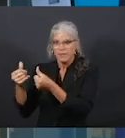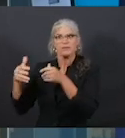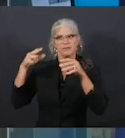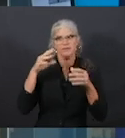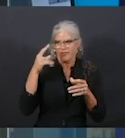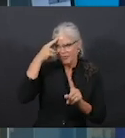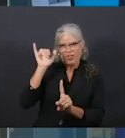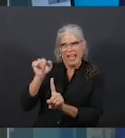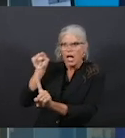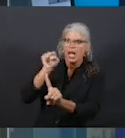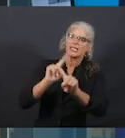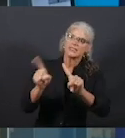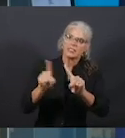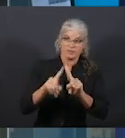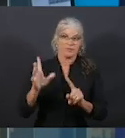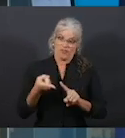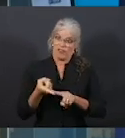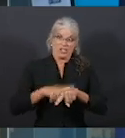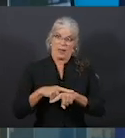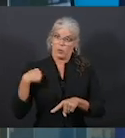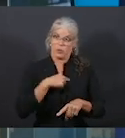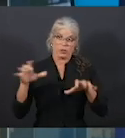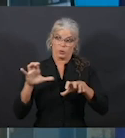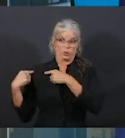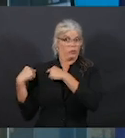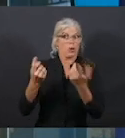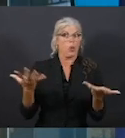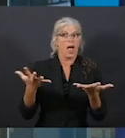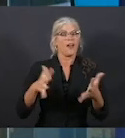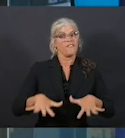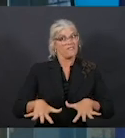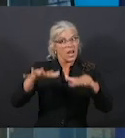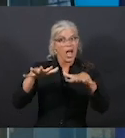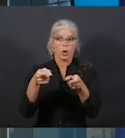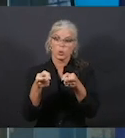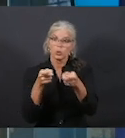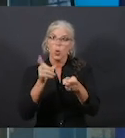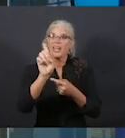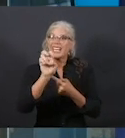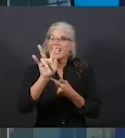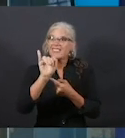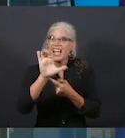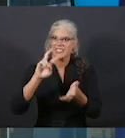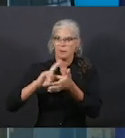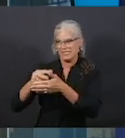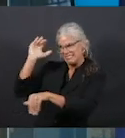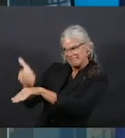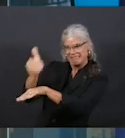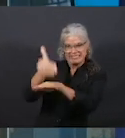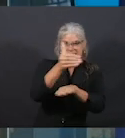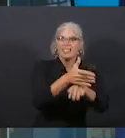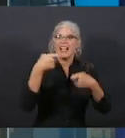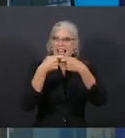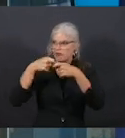the first time Florida has ever done the flood control devices at utility stations, and we have had a few local